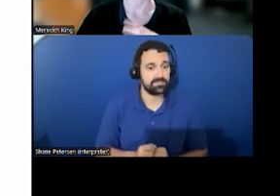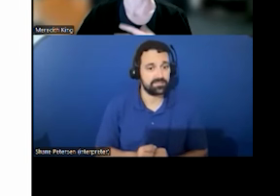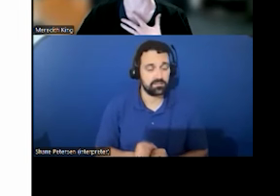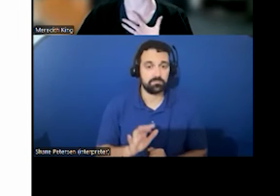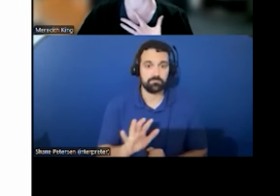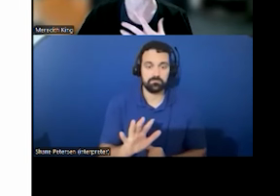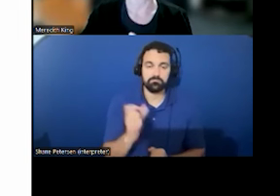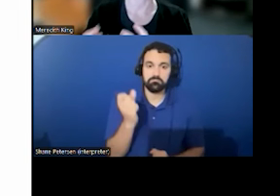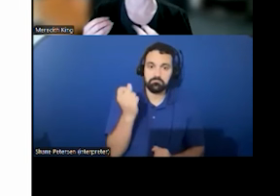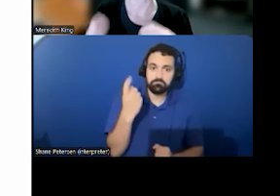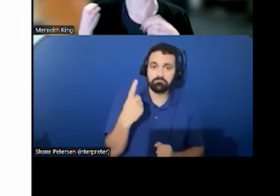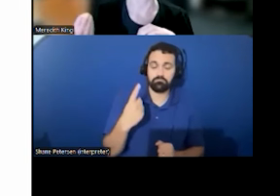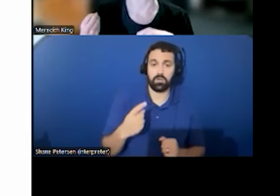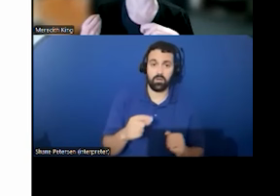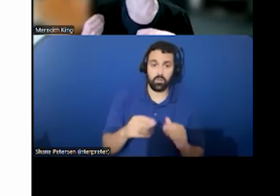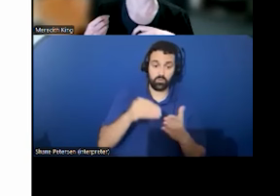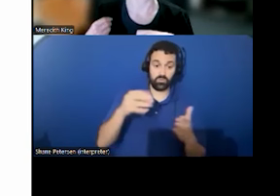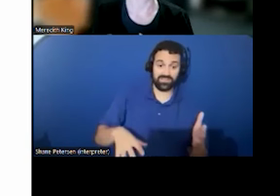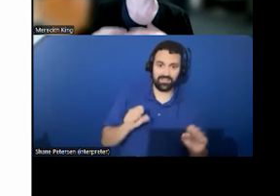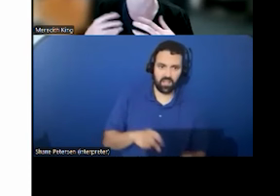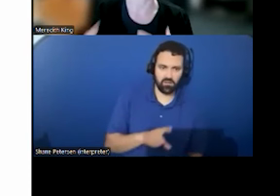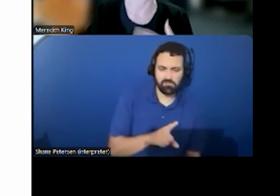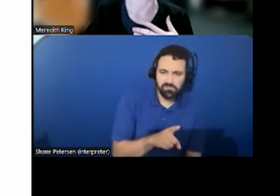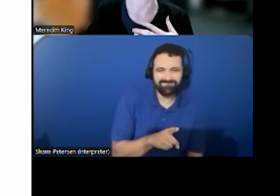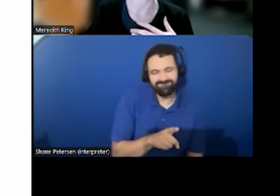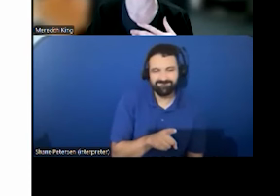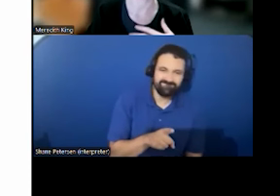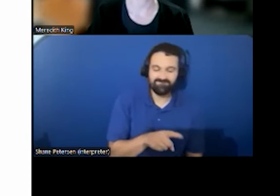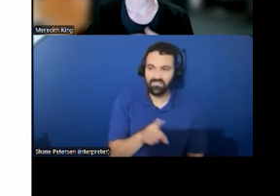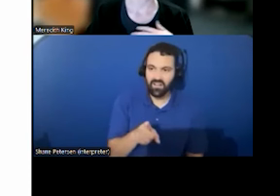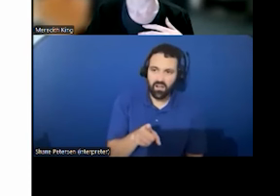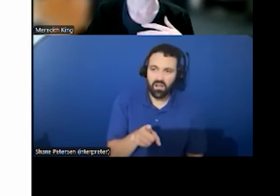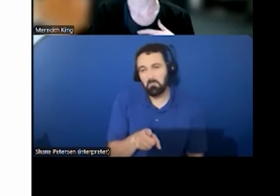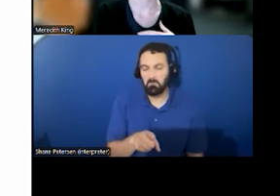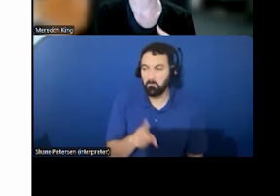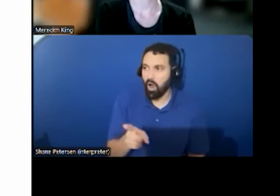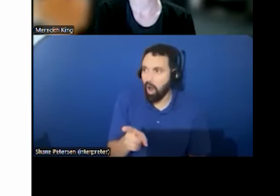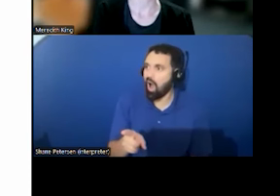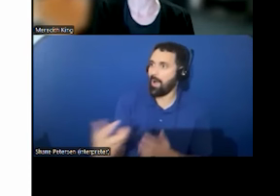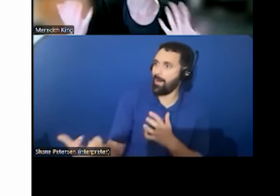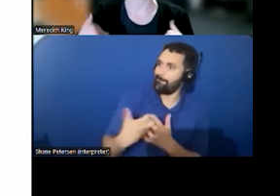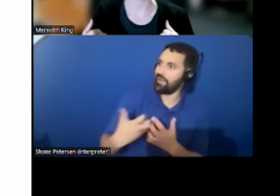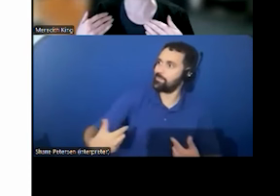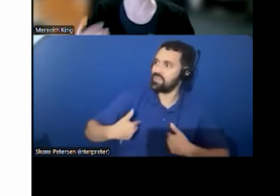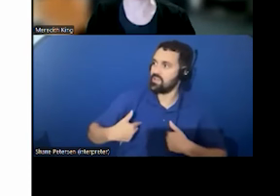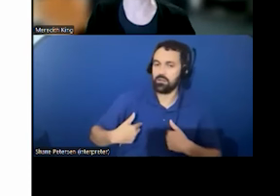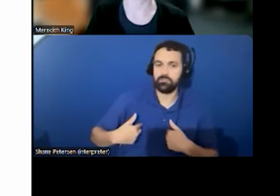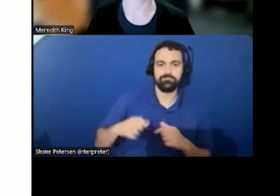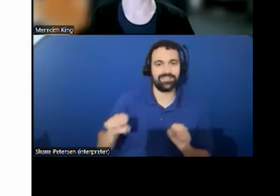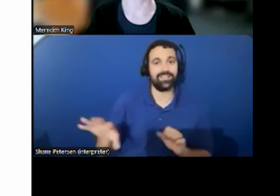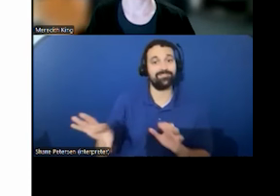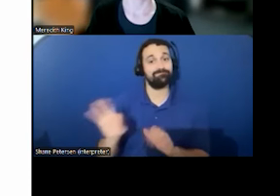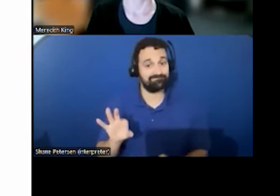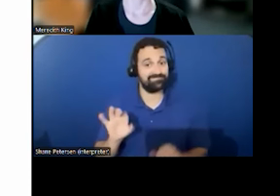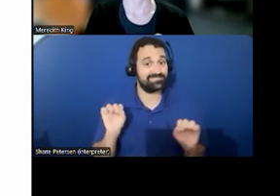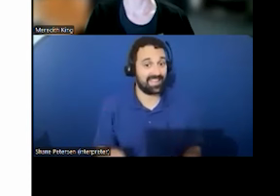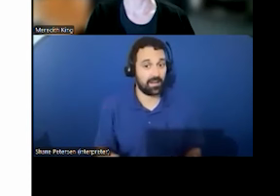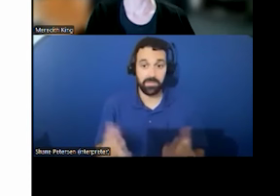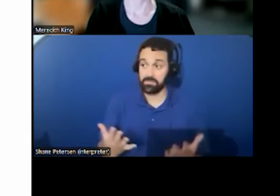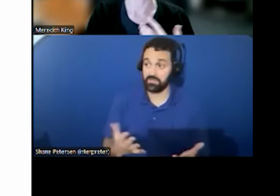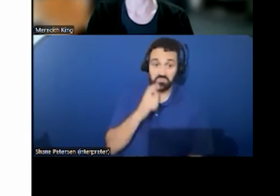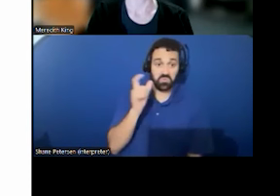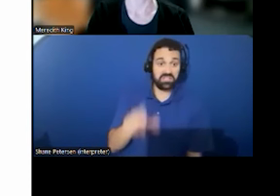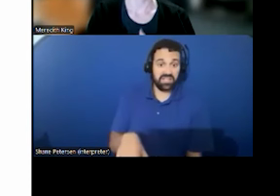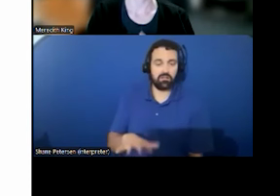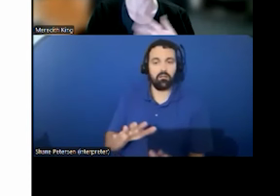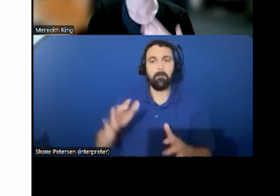that students can choose the version of the material that works best for them, even if they do not need that version. It is about giving